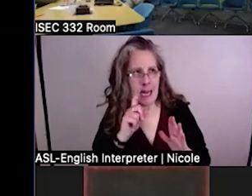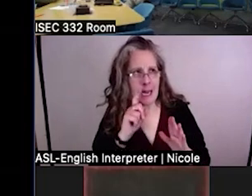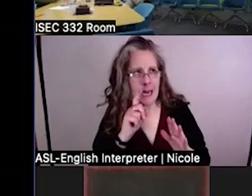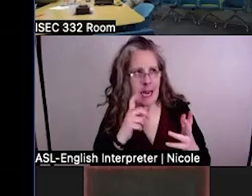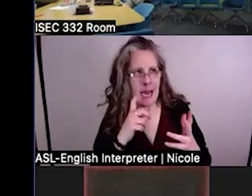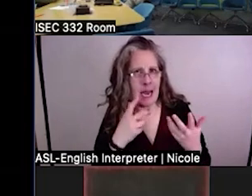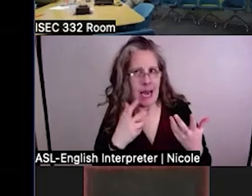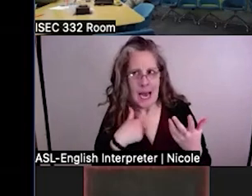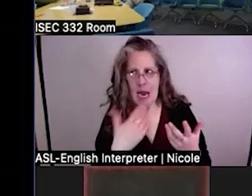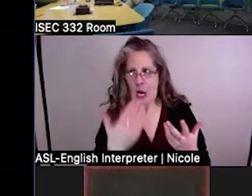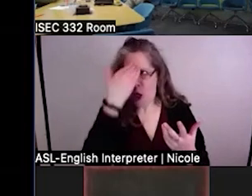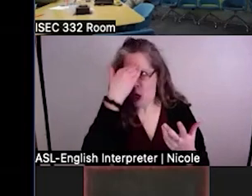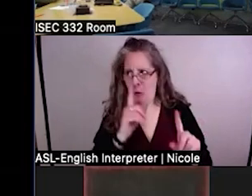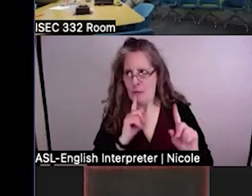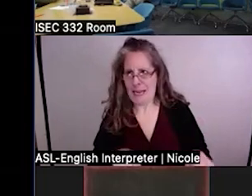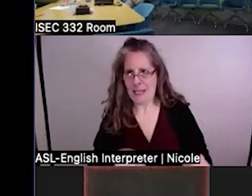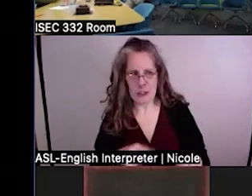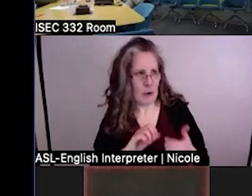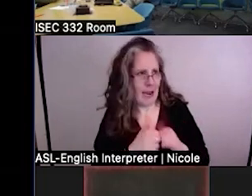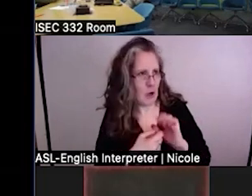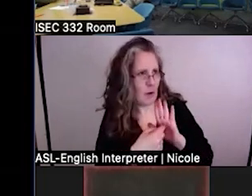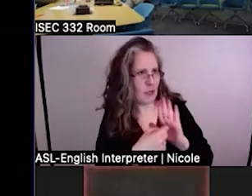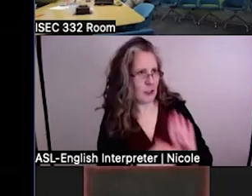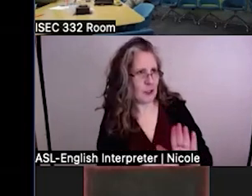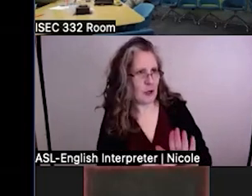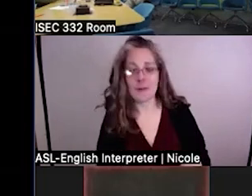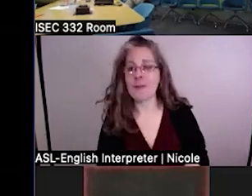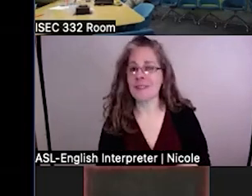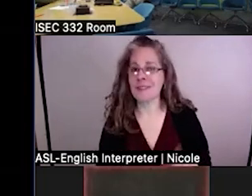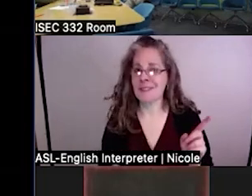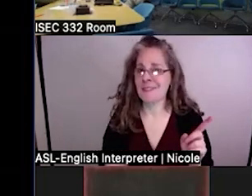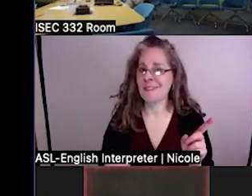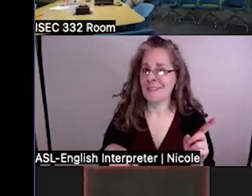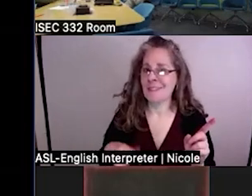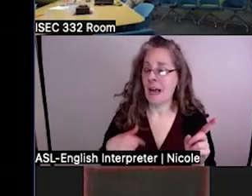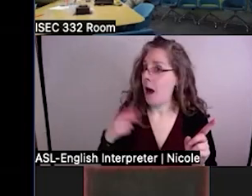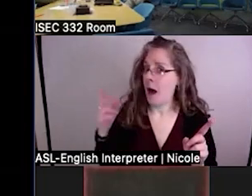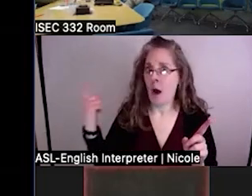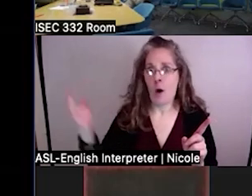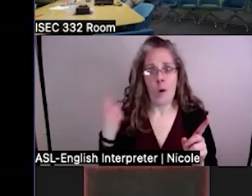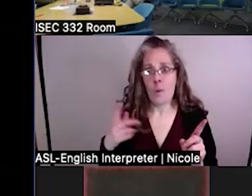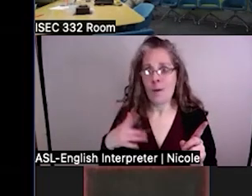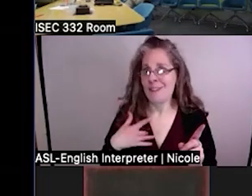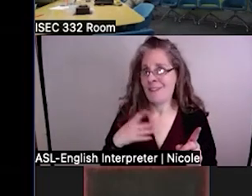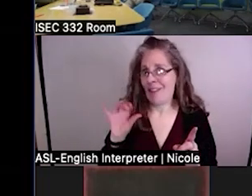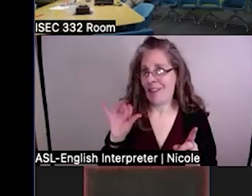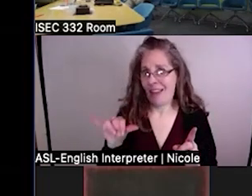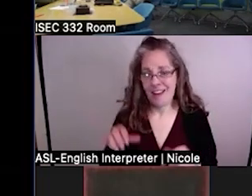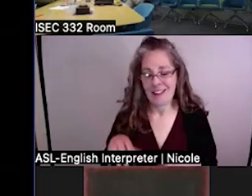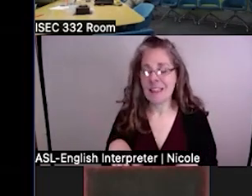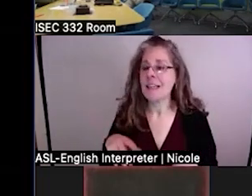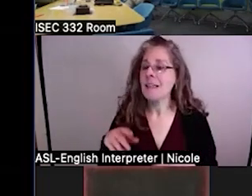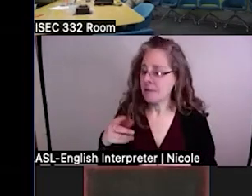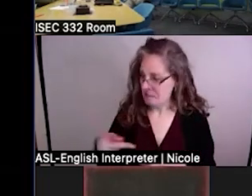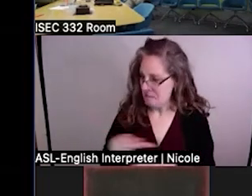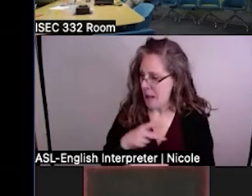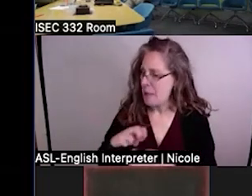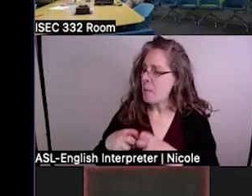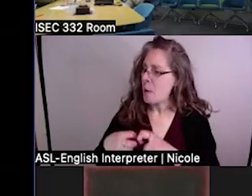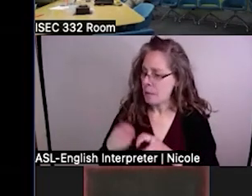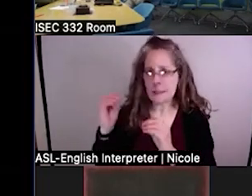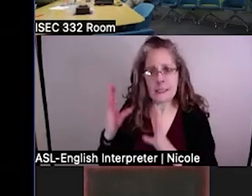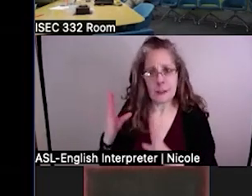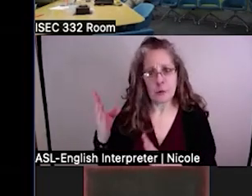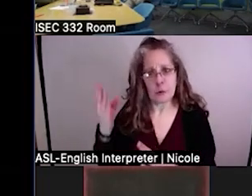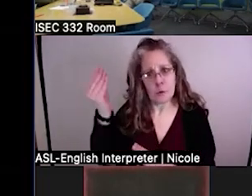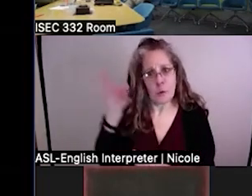I know the answer. Exactly. That's So- always how I felt like, when I had a math problem and the teachers, like, they tell me that I have to show